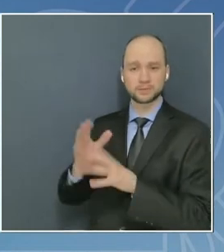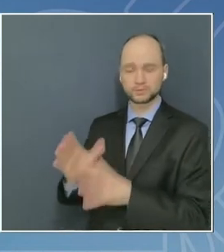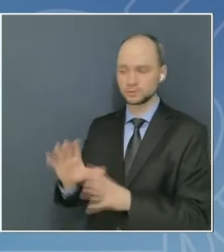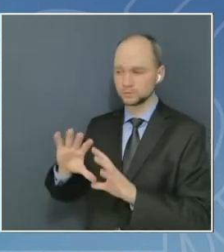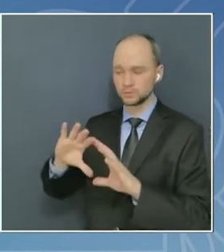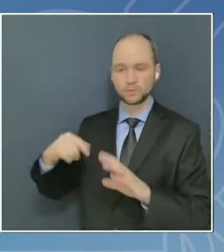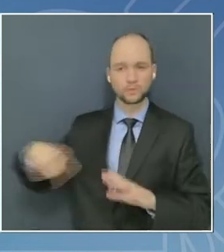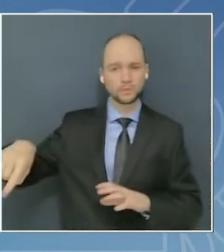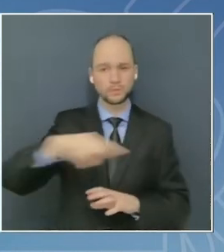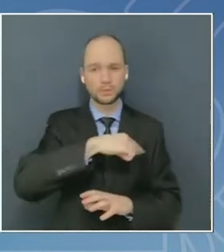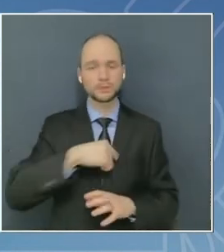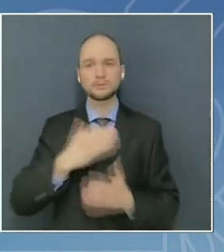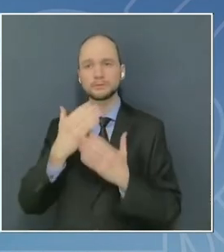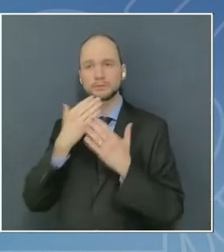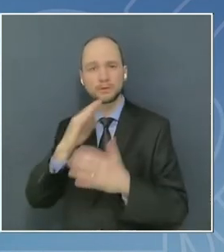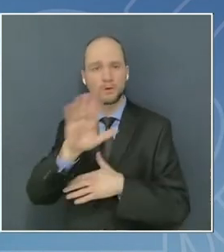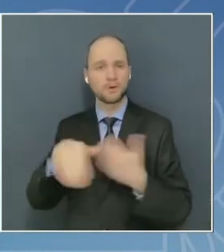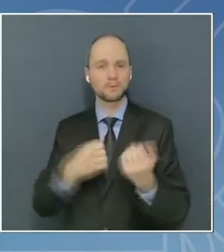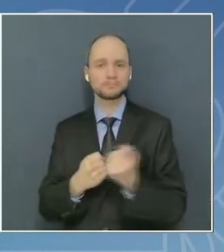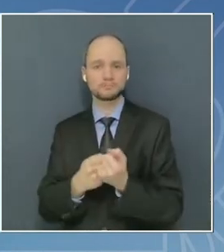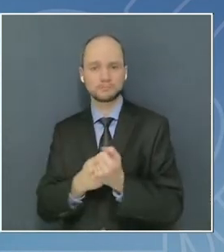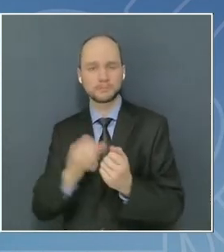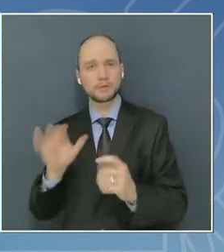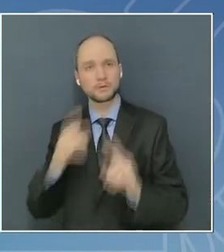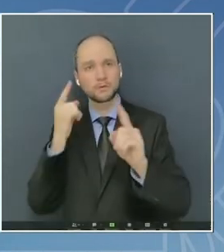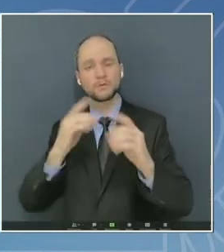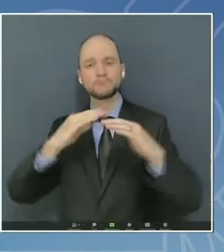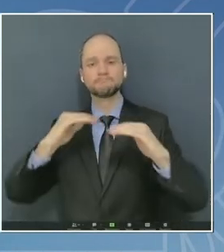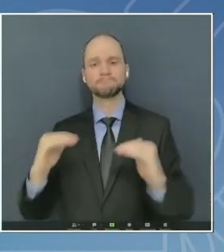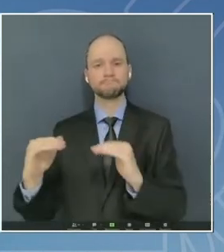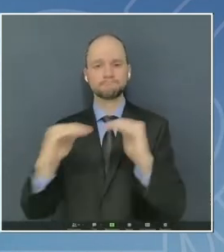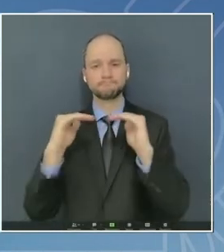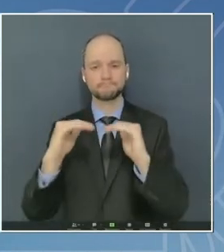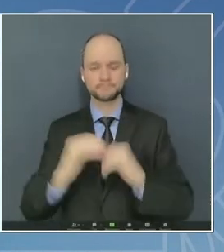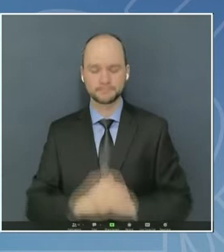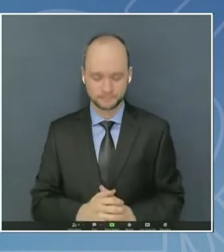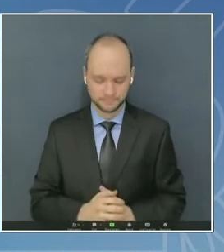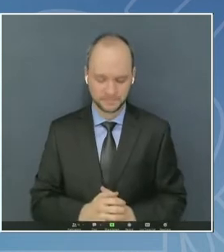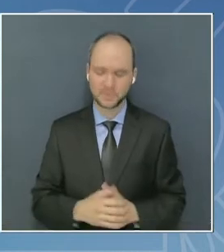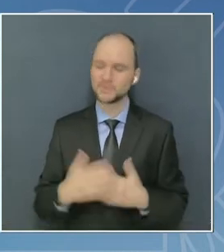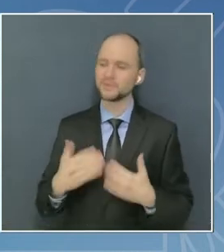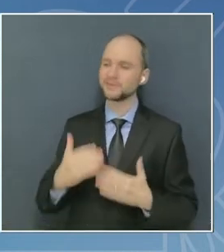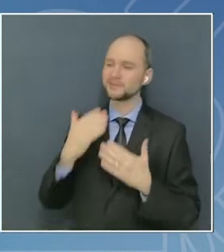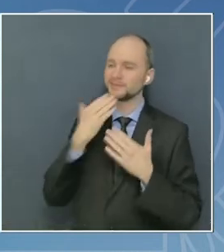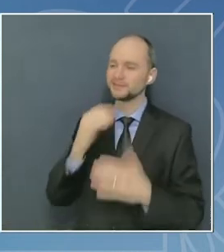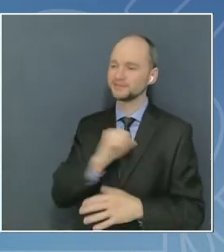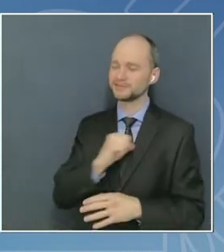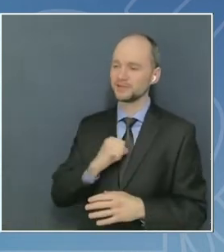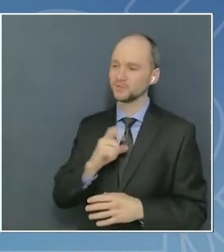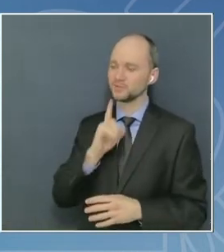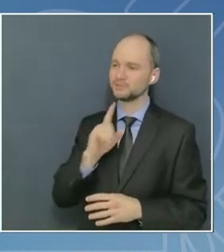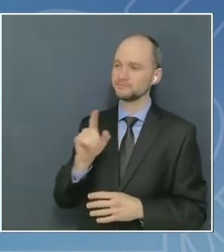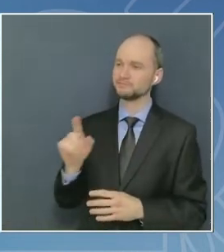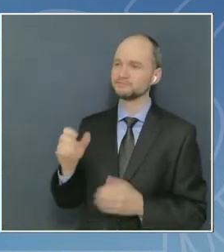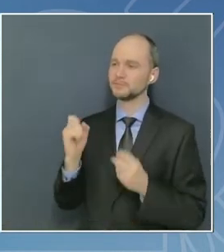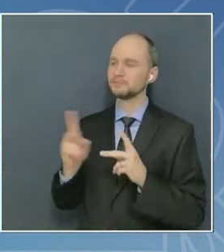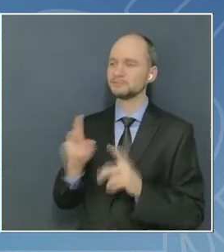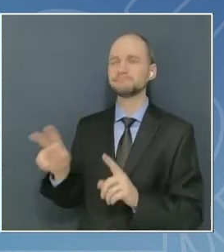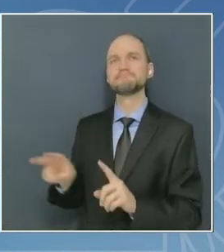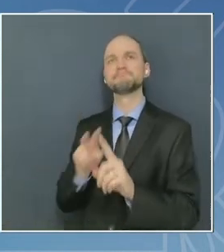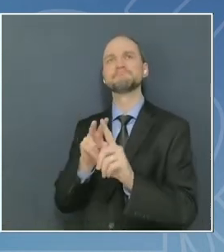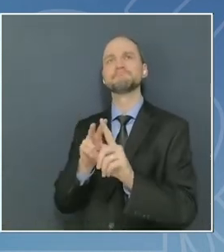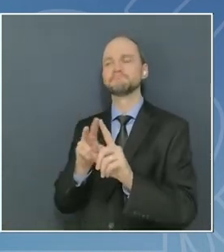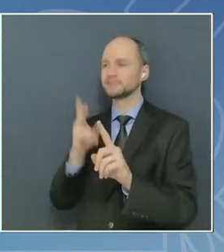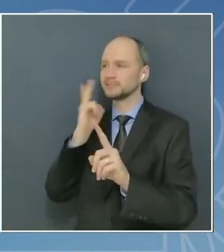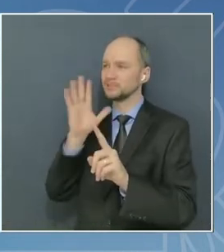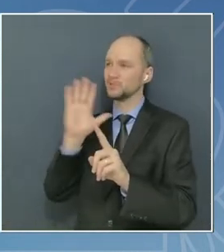here. Thank you so much, Senator. Thank you for sharing your heartwarming stories and serving as an inspiration for us all. And thank you for all your efforts on the